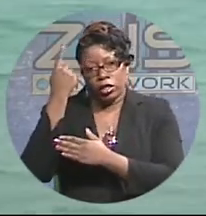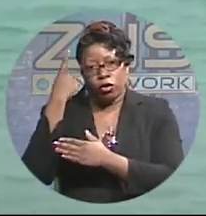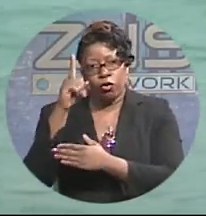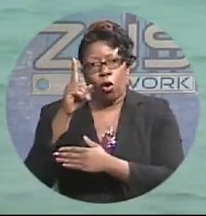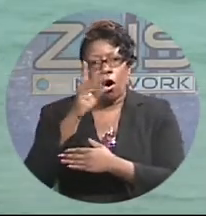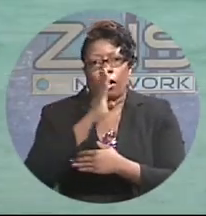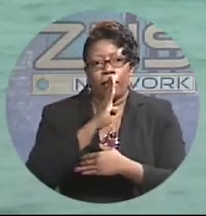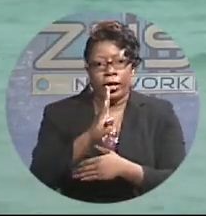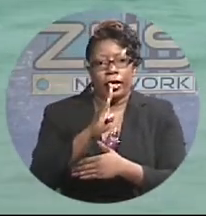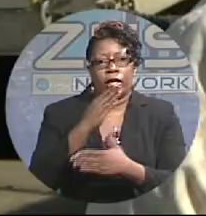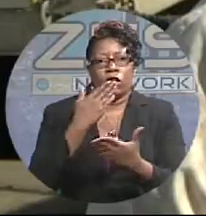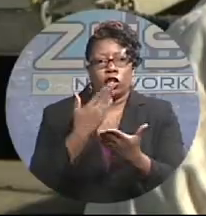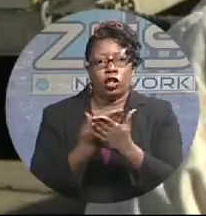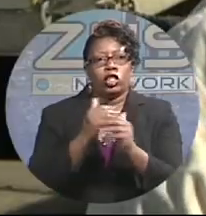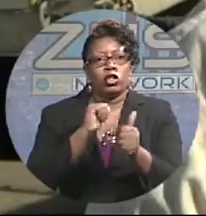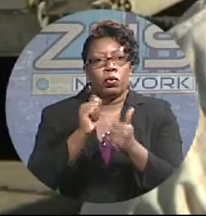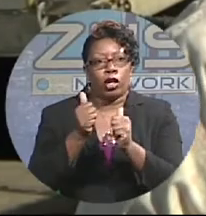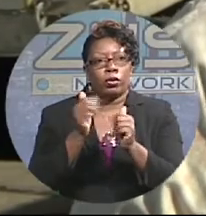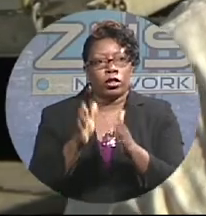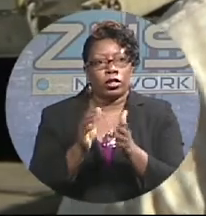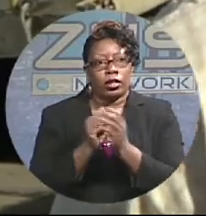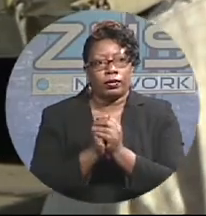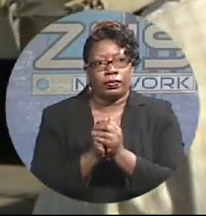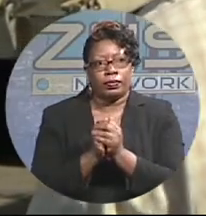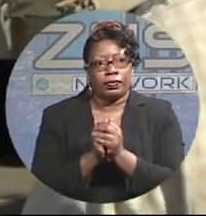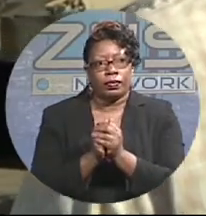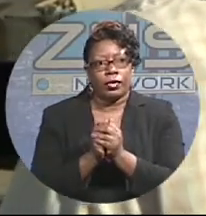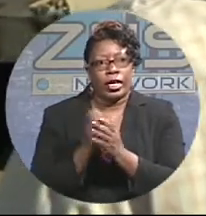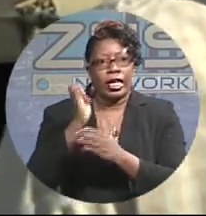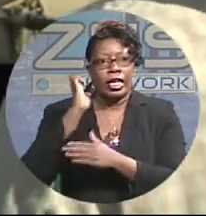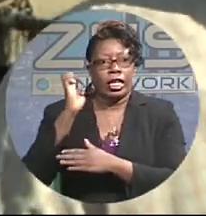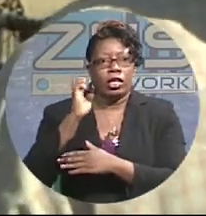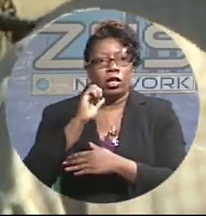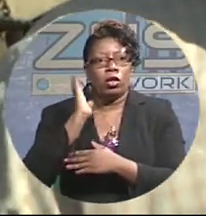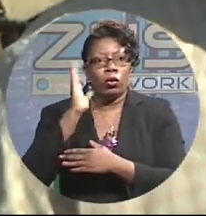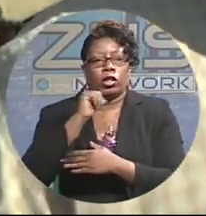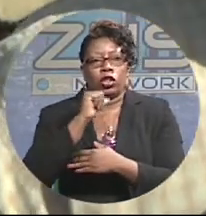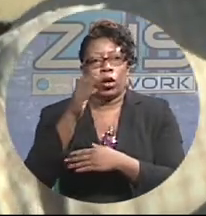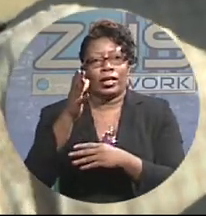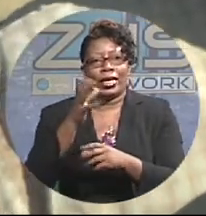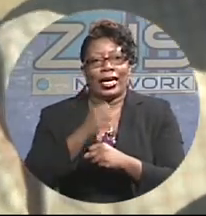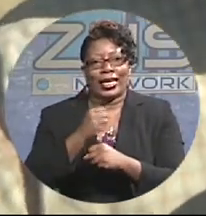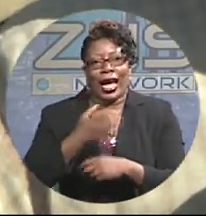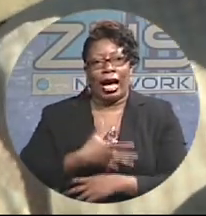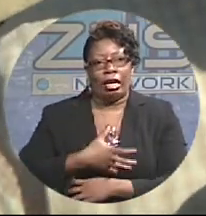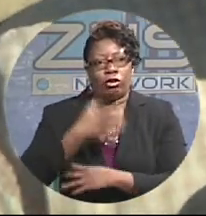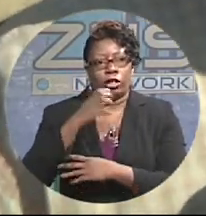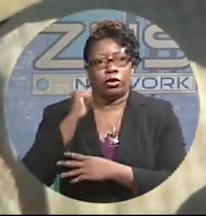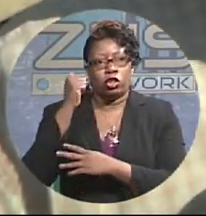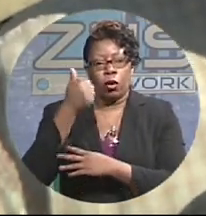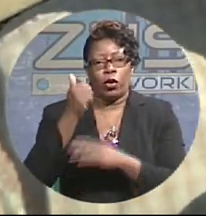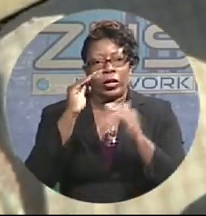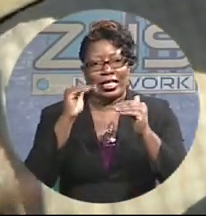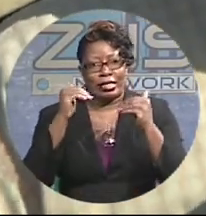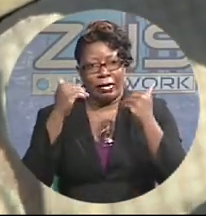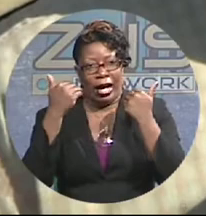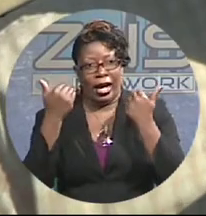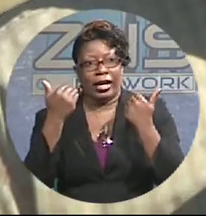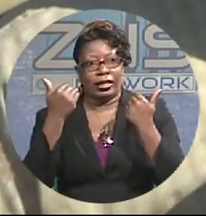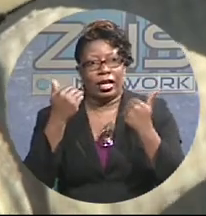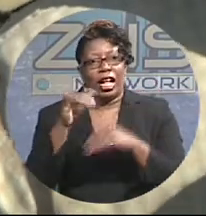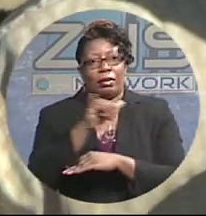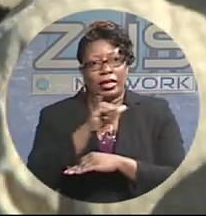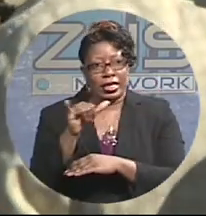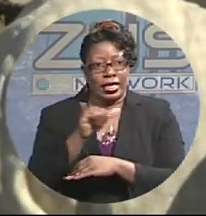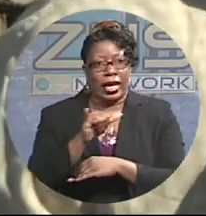for being a good sport. He's a rev. He can take the beating, you know. He will not get angry. He will not get mad. Tomorrow he would smile it off and it would be the same